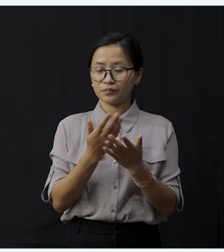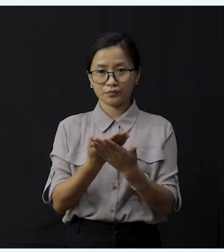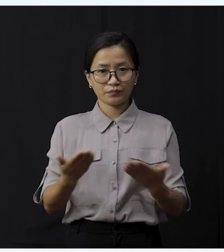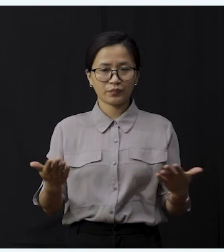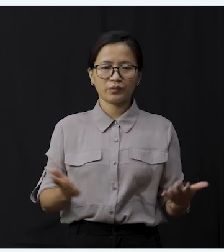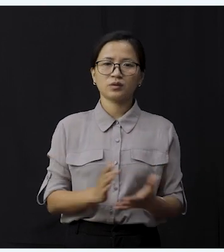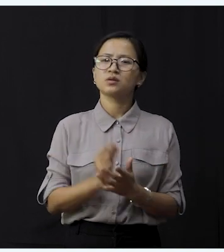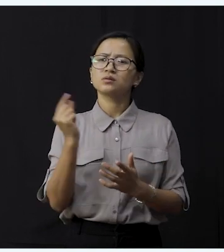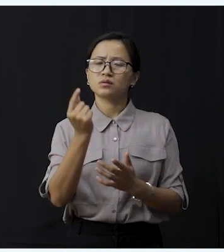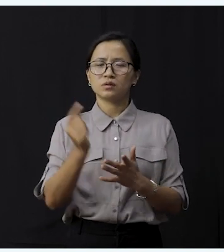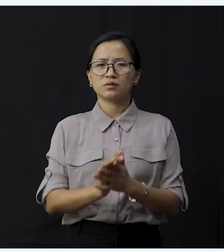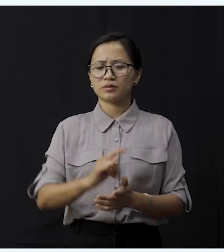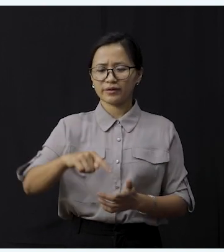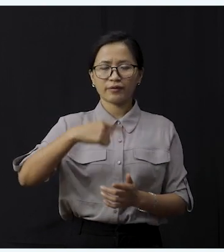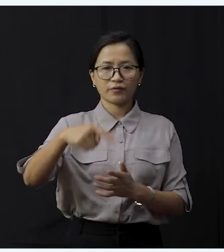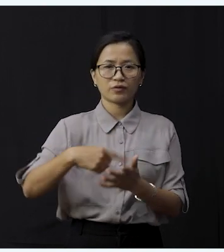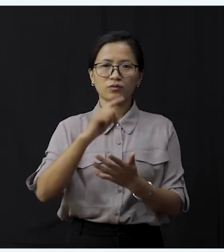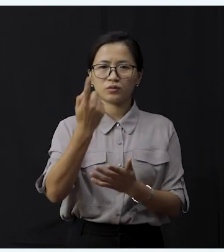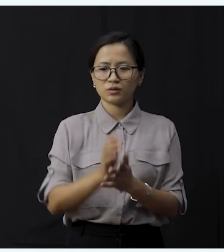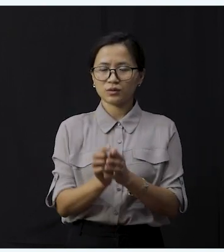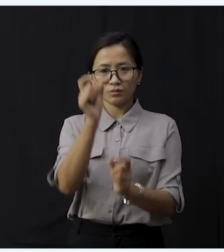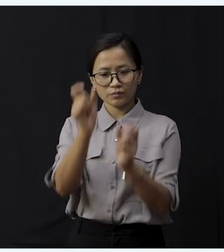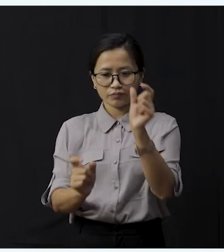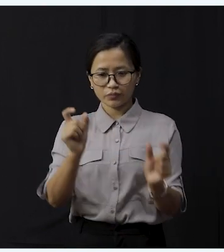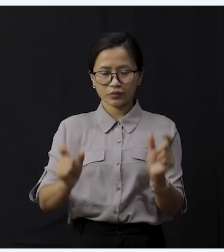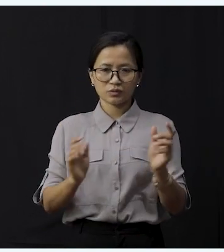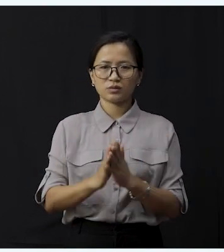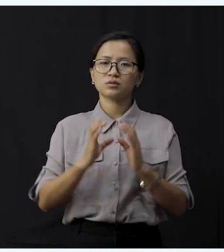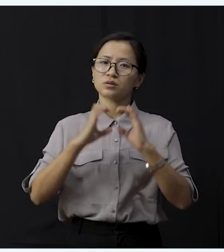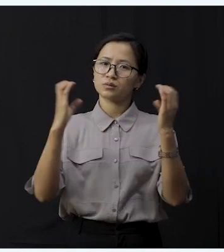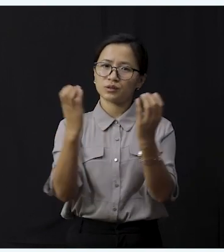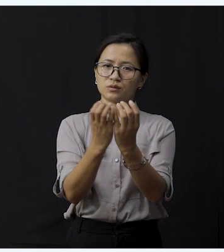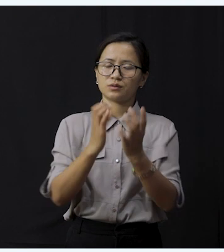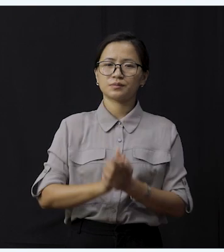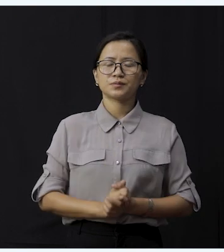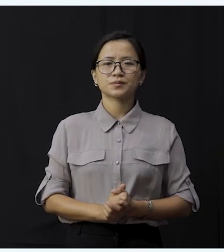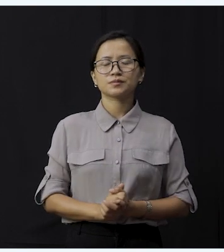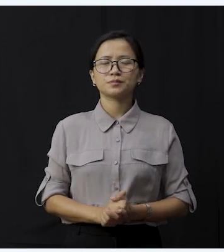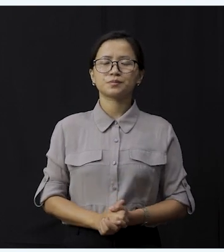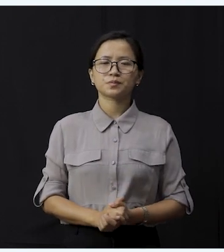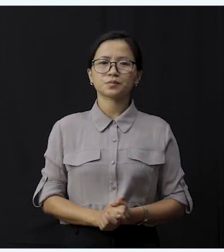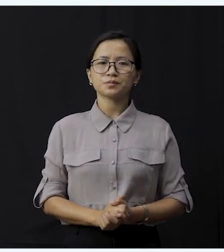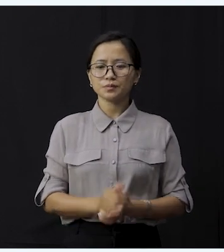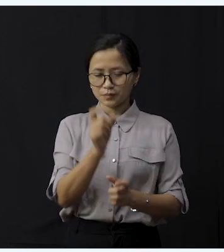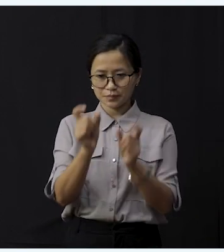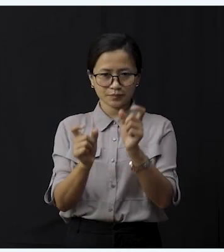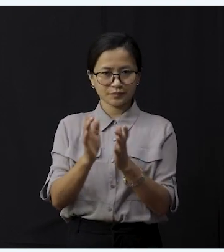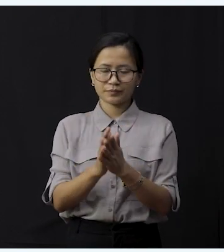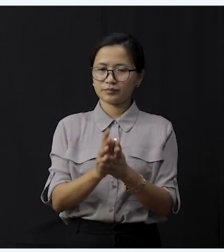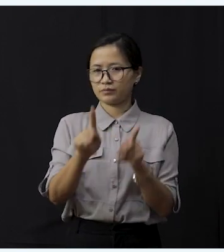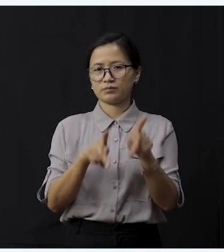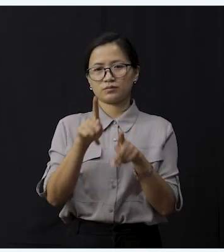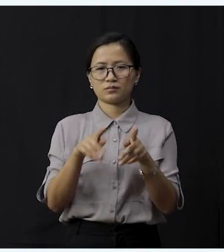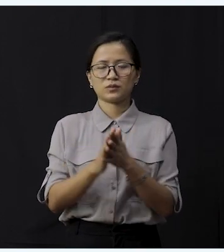is utilized or it is used by everyone for the people living in that community. And next one is a park. A park